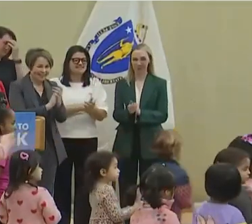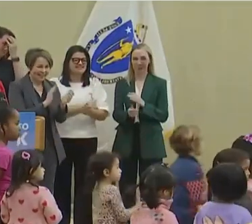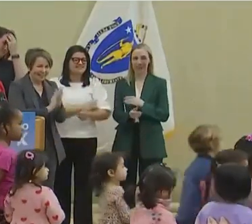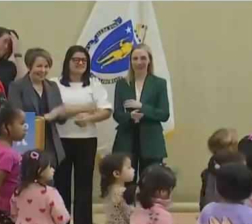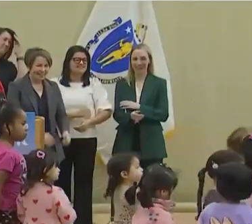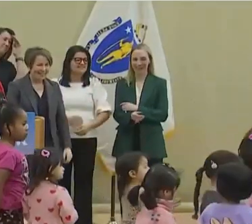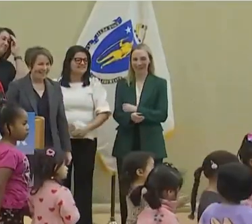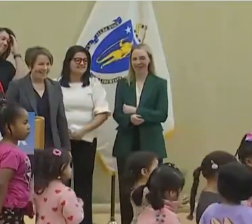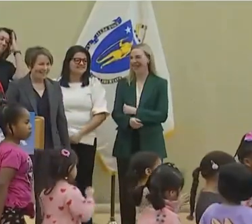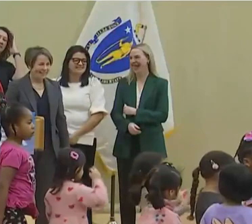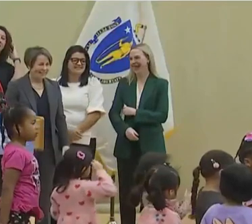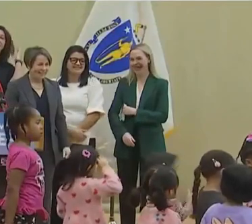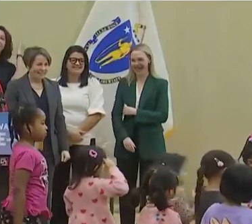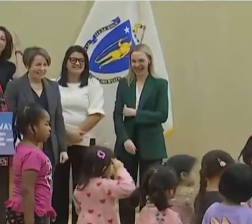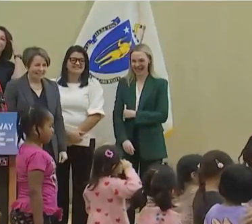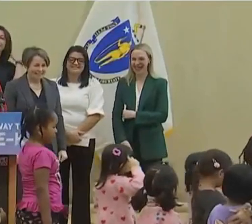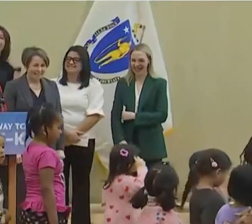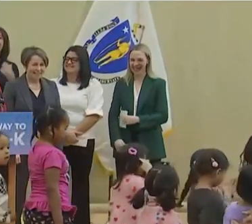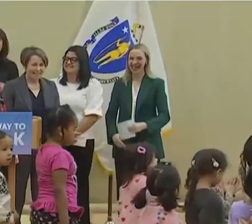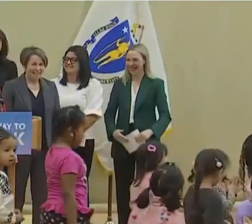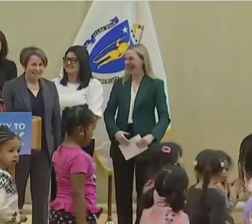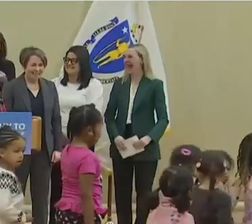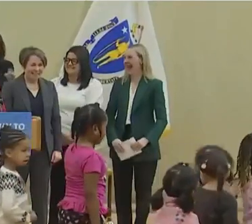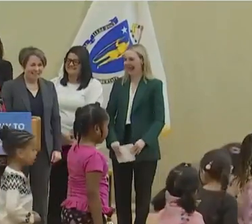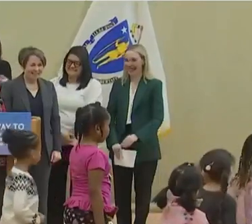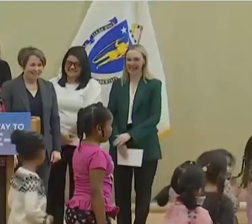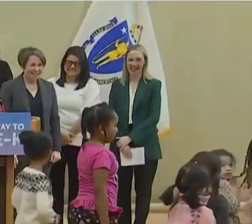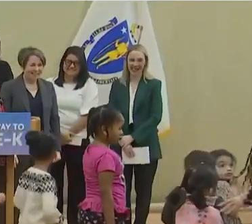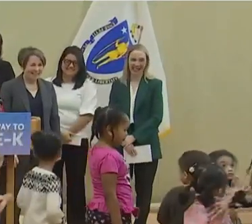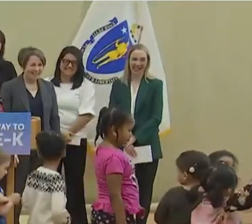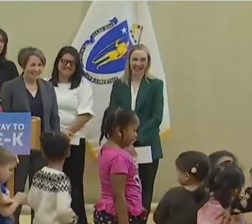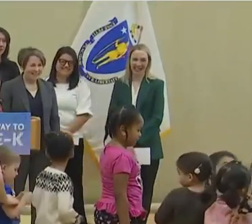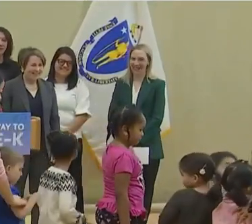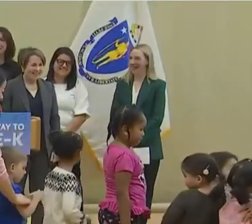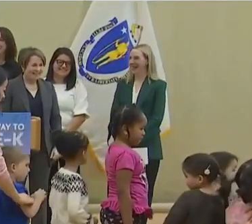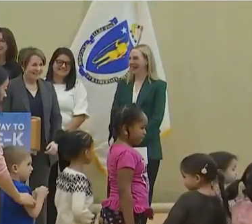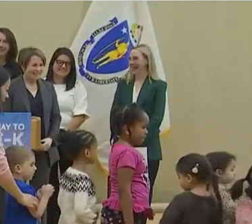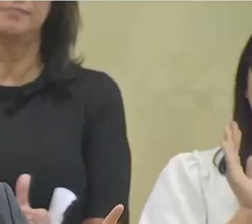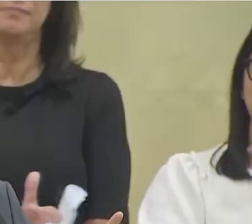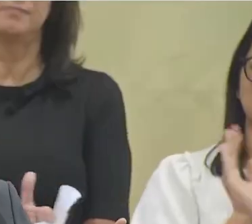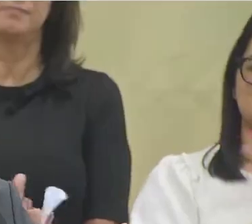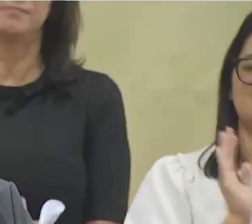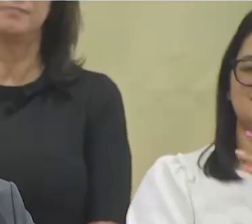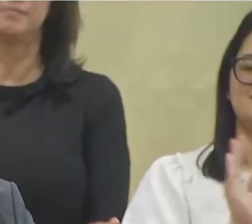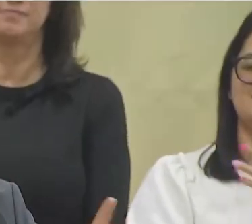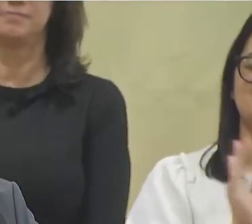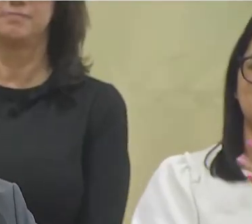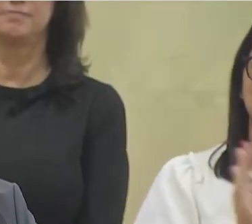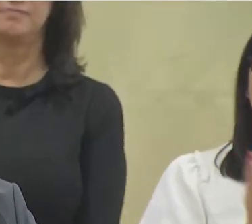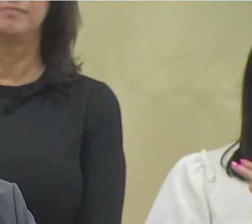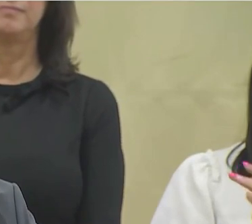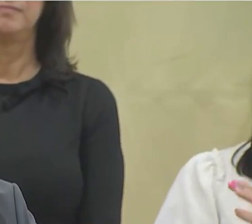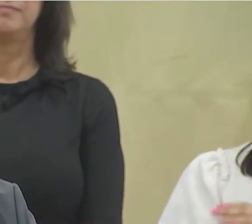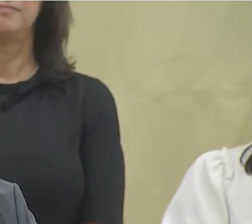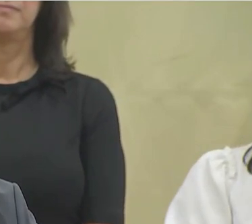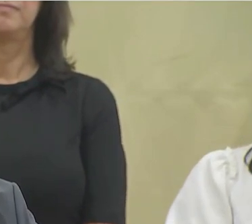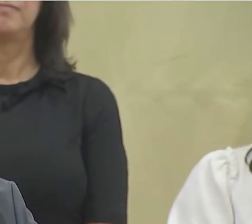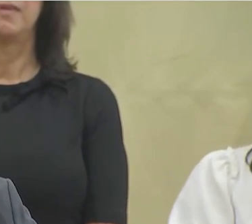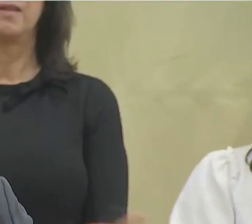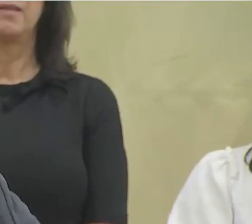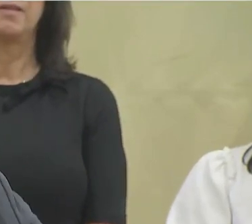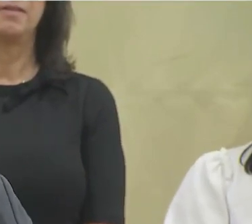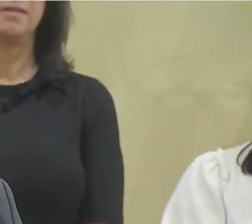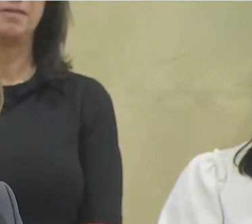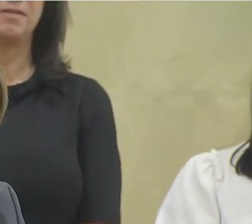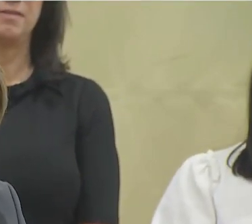is part of her Gateway to Pre-K agenda. The governor wants to give high-quality preschool access to four-year-olds in all gateway